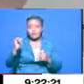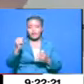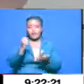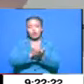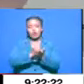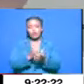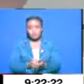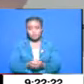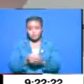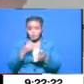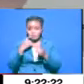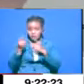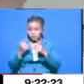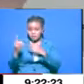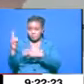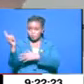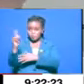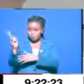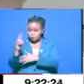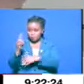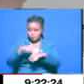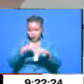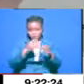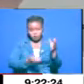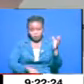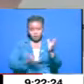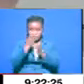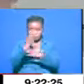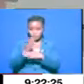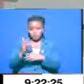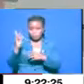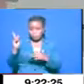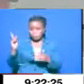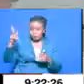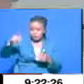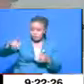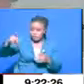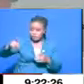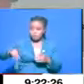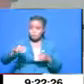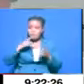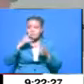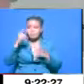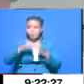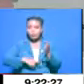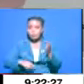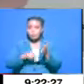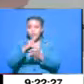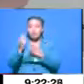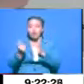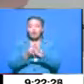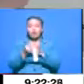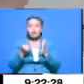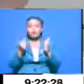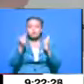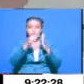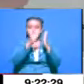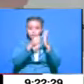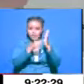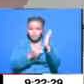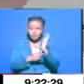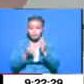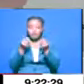Nairobi during the launch of the guidelines, the DPP, Nordin Haji, said the guidelines will bolster the fight against money laundering